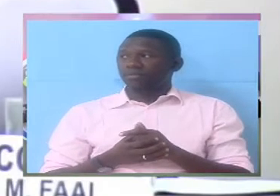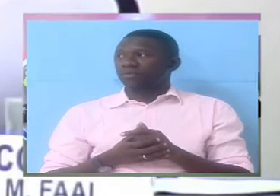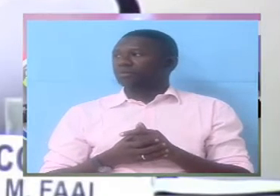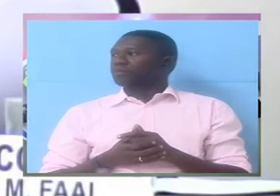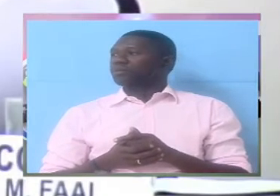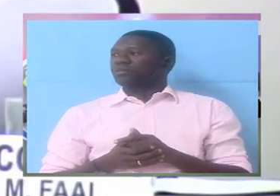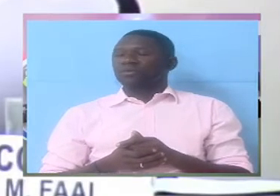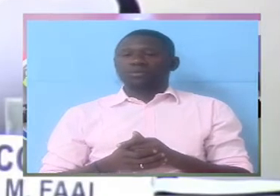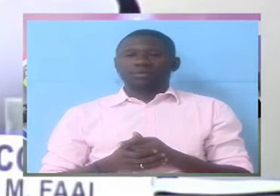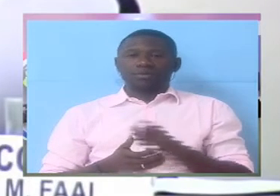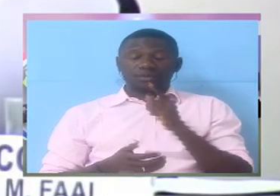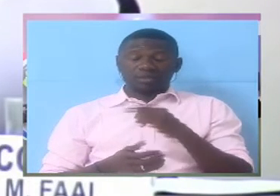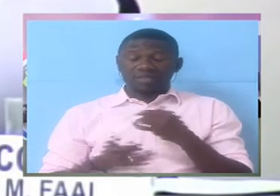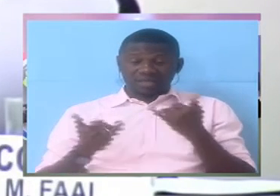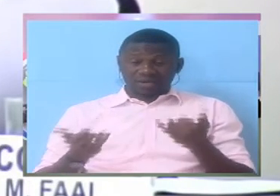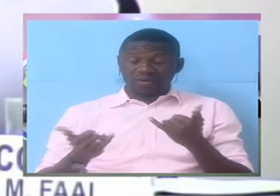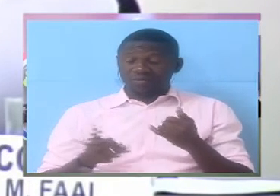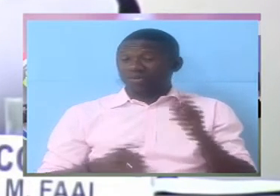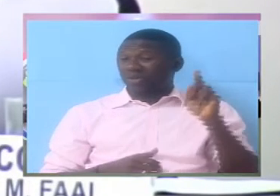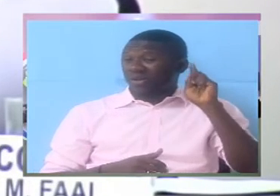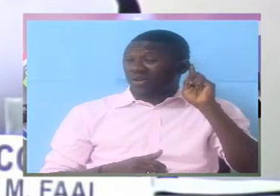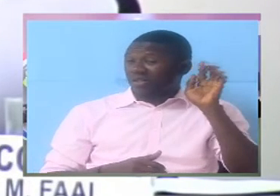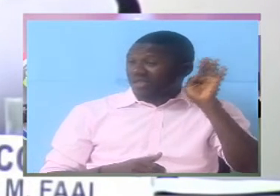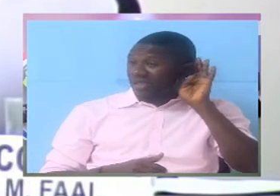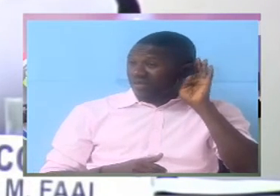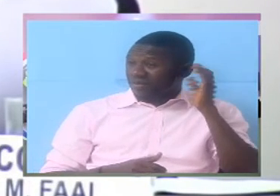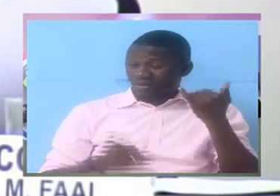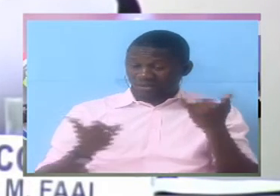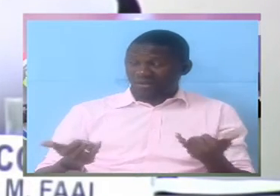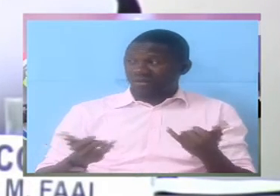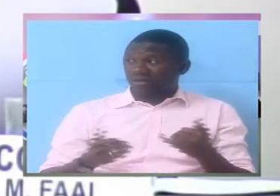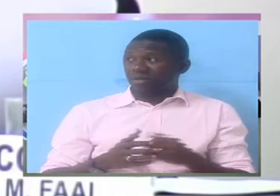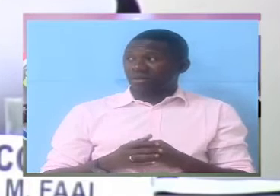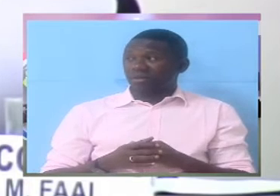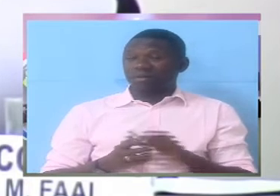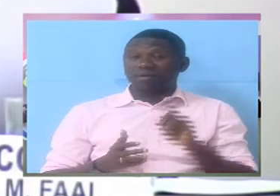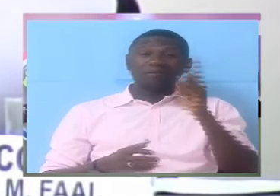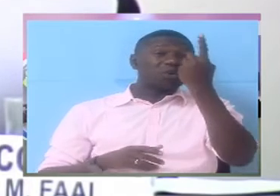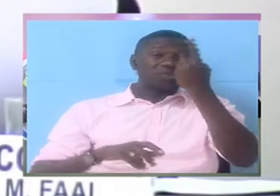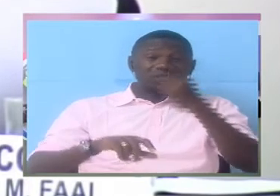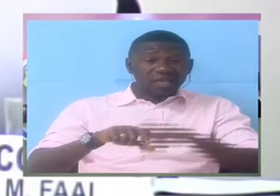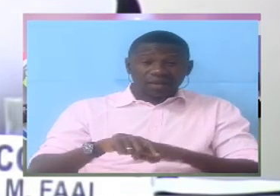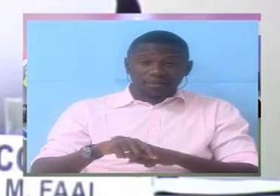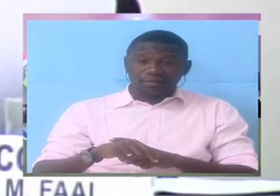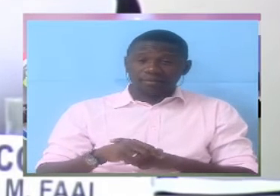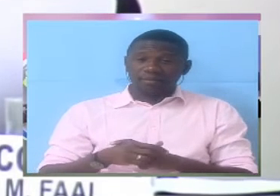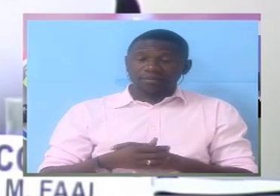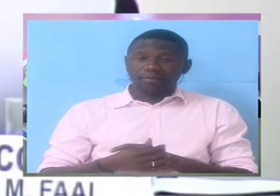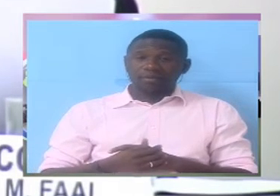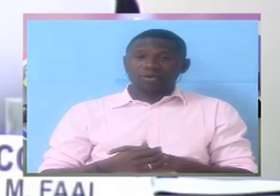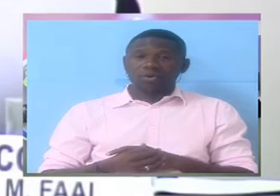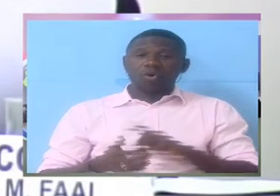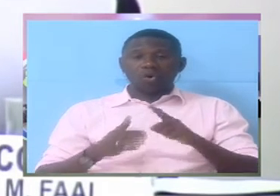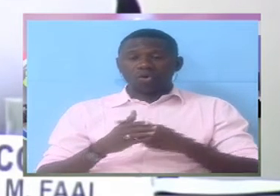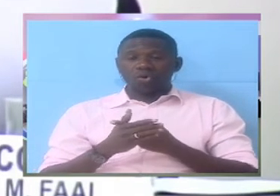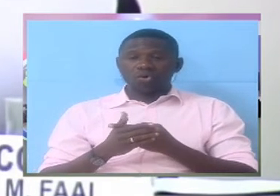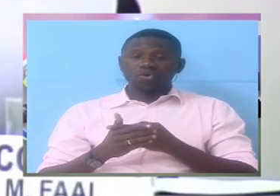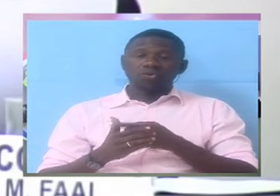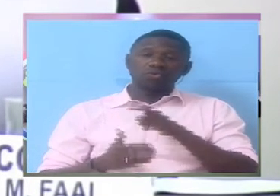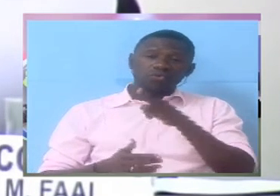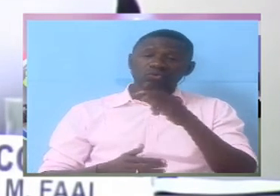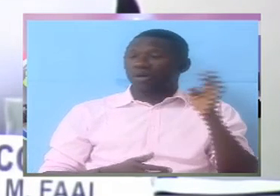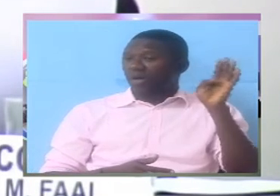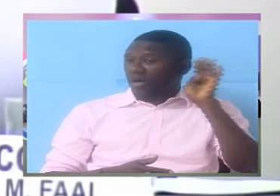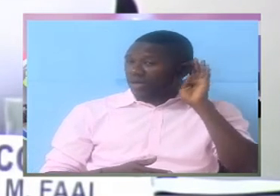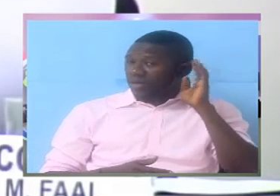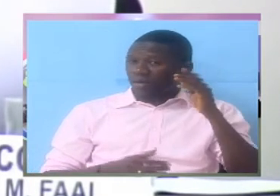I'm just hearing that. Mbe omoyol laten. Is it for the first time? Sinya folo. Or you've had it before? No, for the first